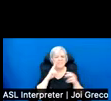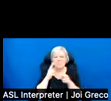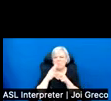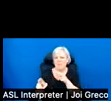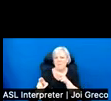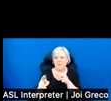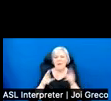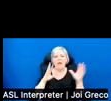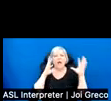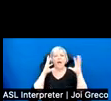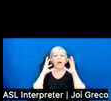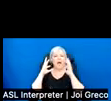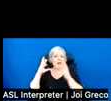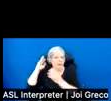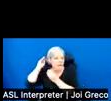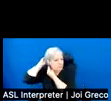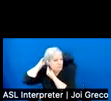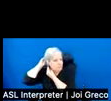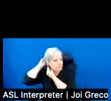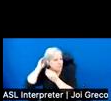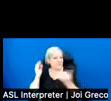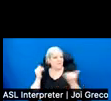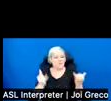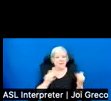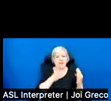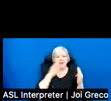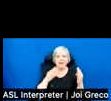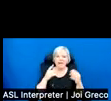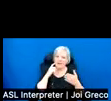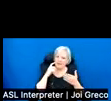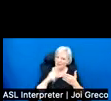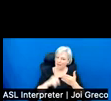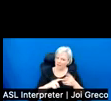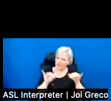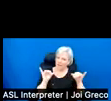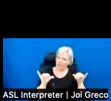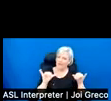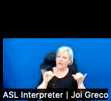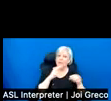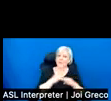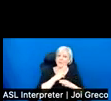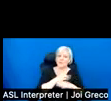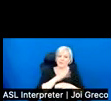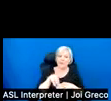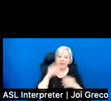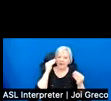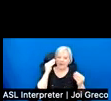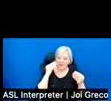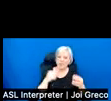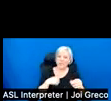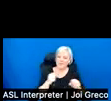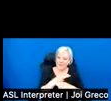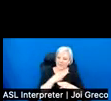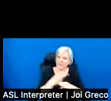dissipates to the back of the brain. So these are some signals that we can use. Using this information, we can actually use a computer